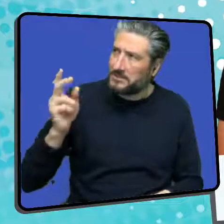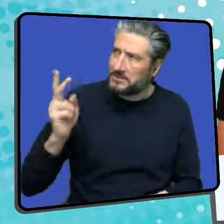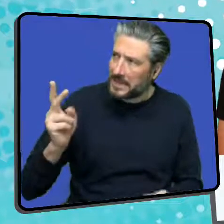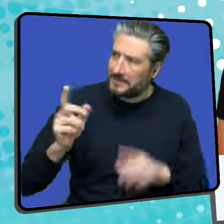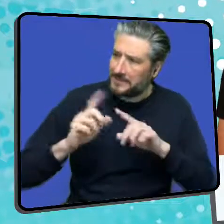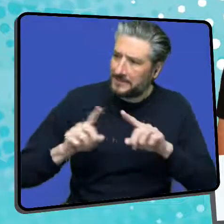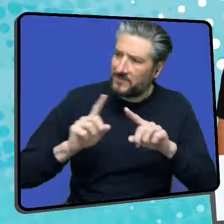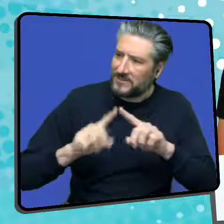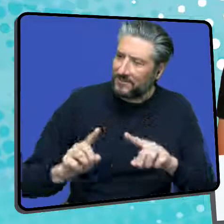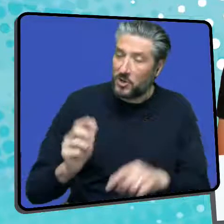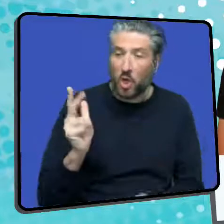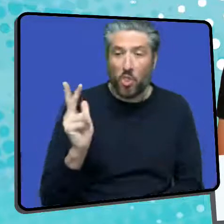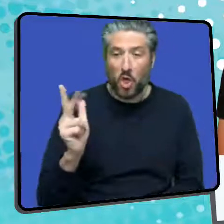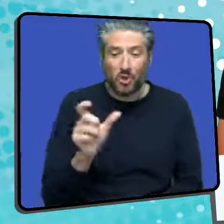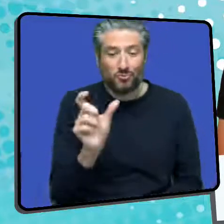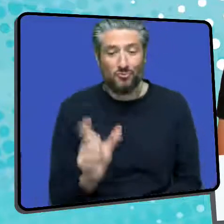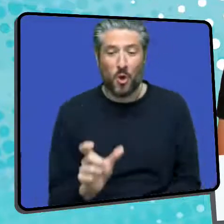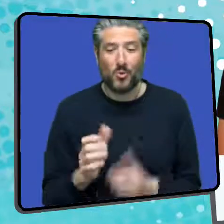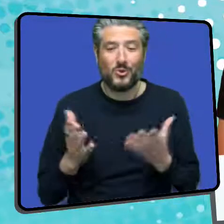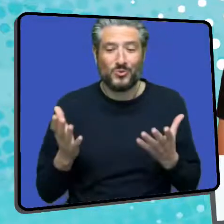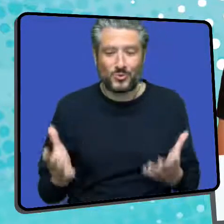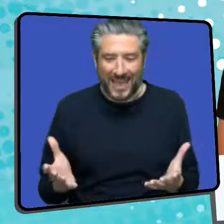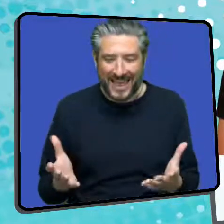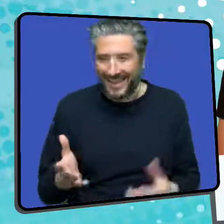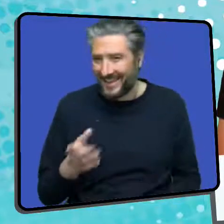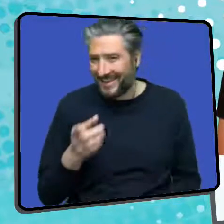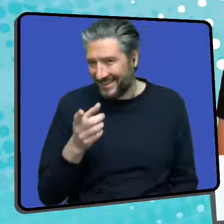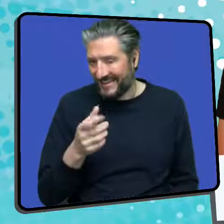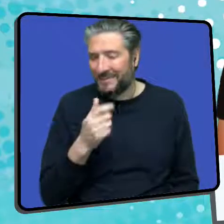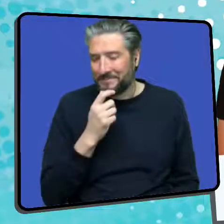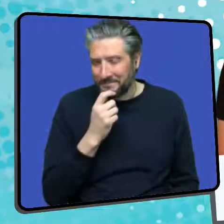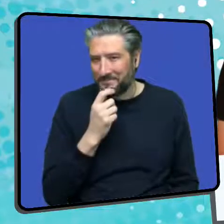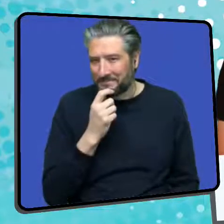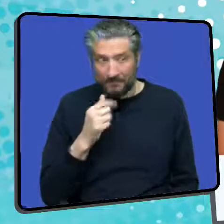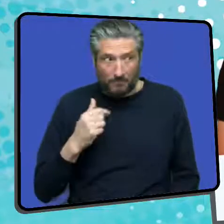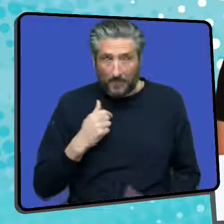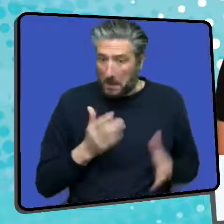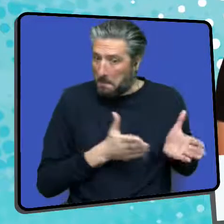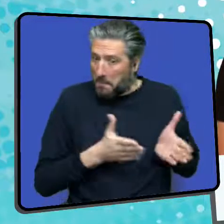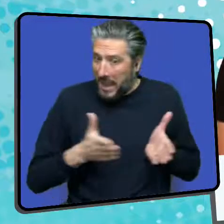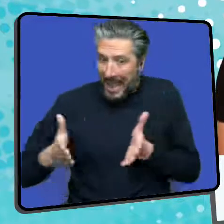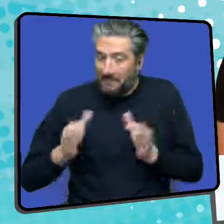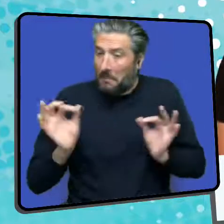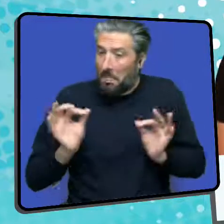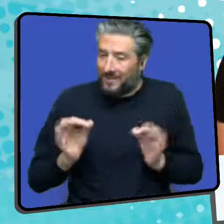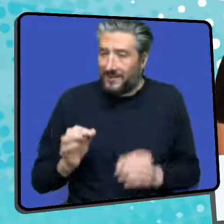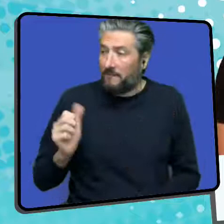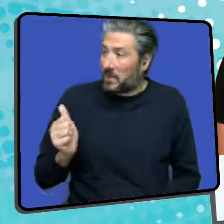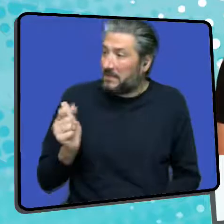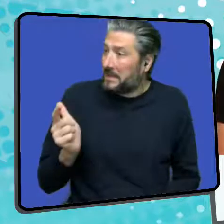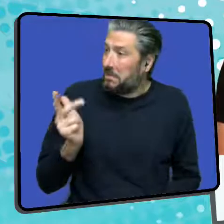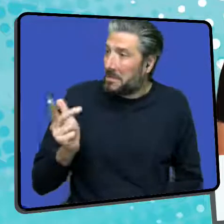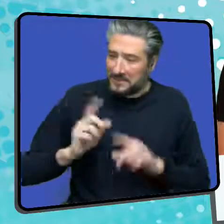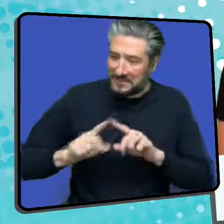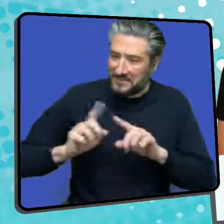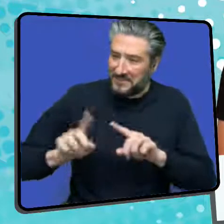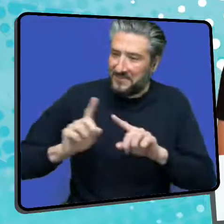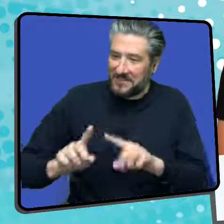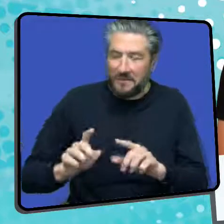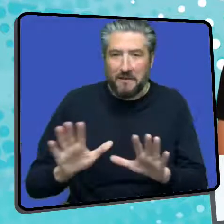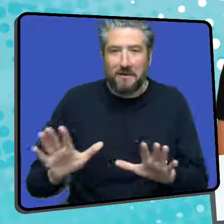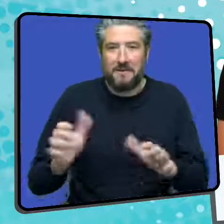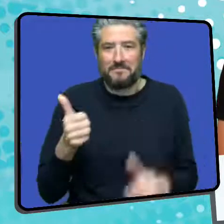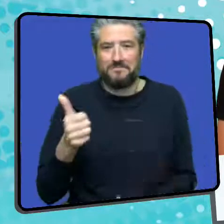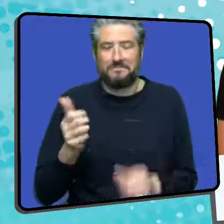really good. Definitely not designed that way. So yeah, really, really exciting. I